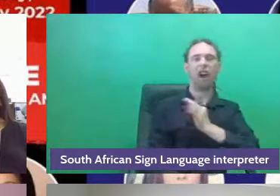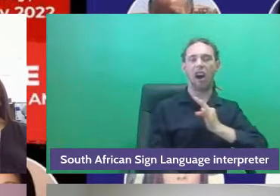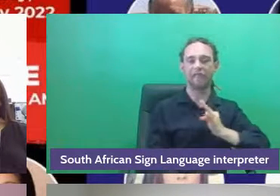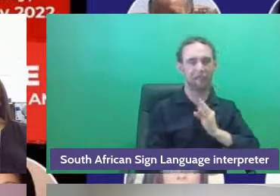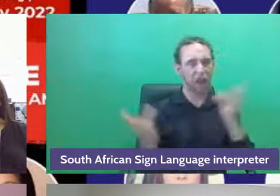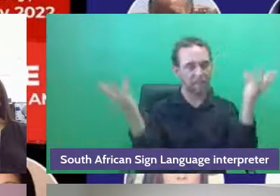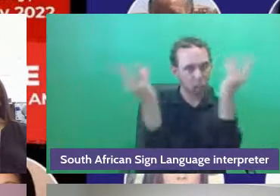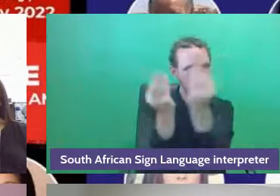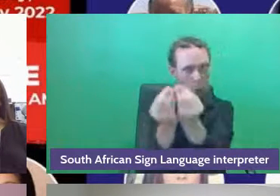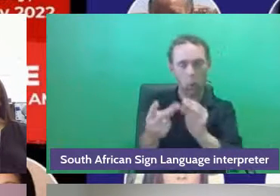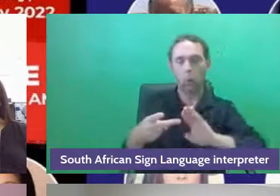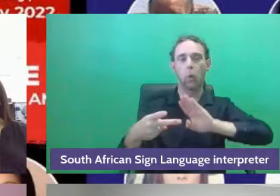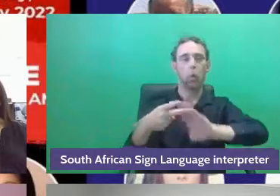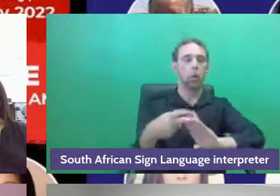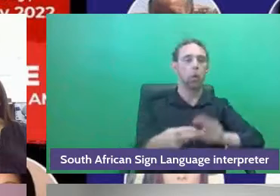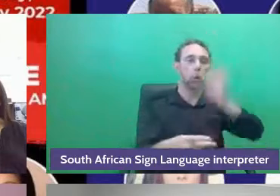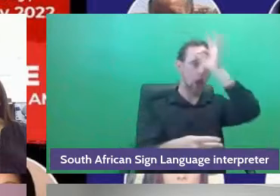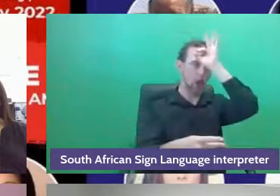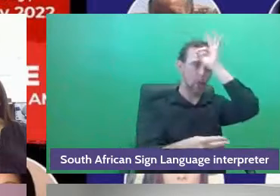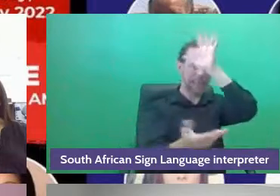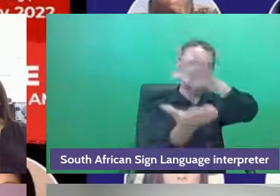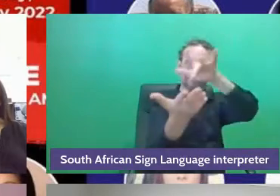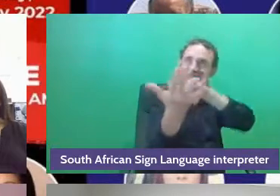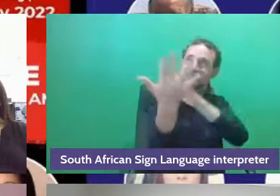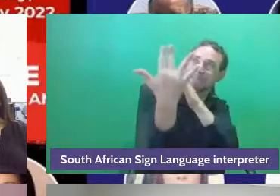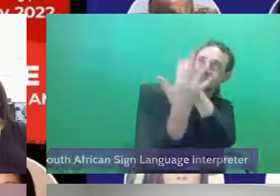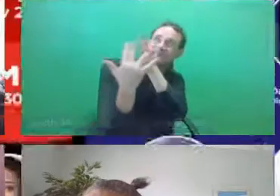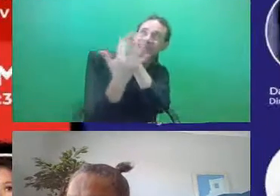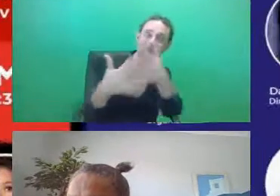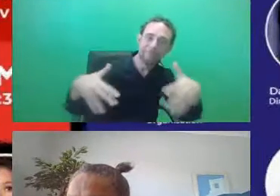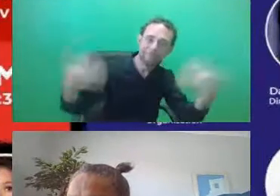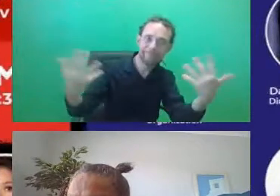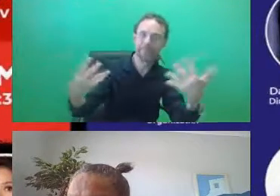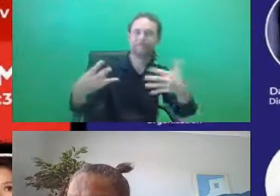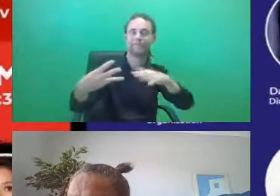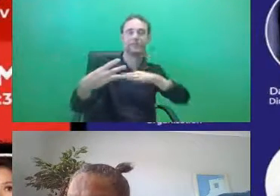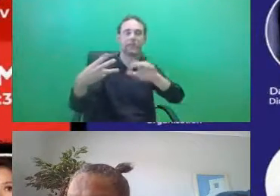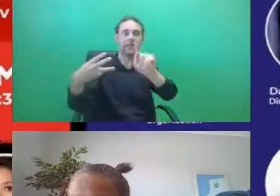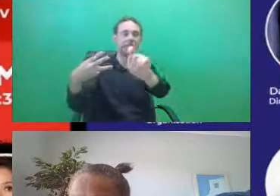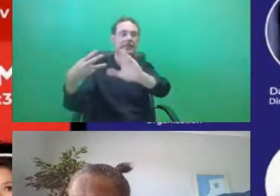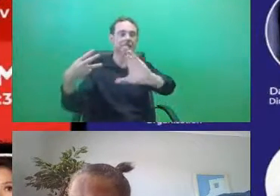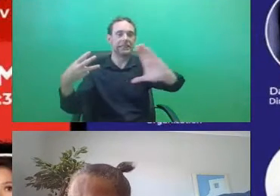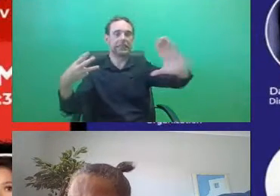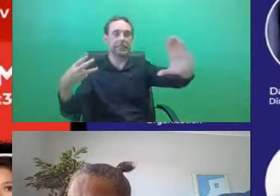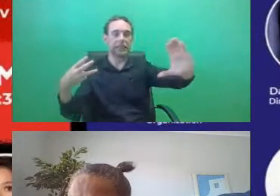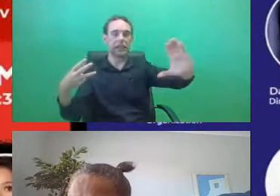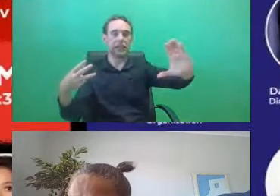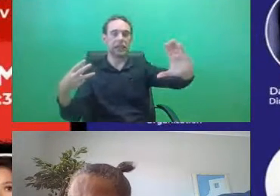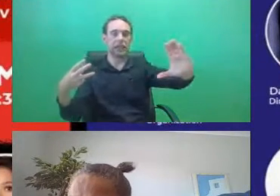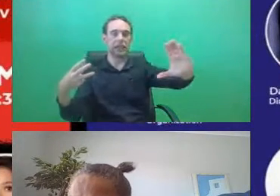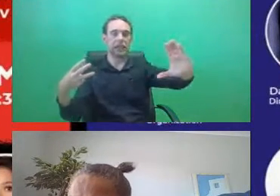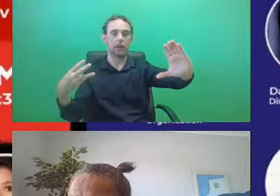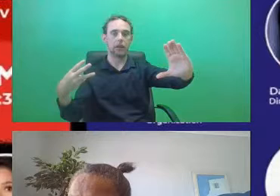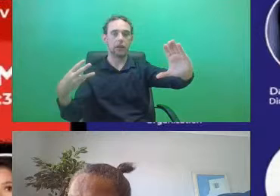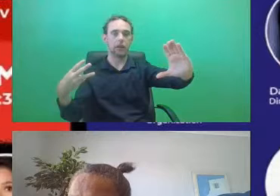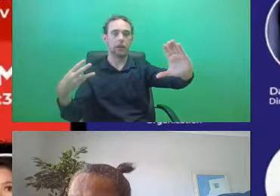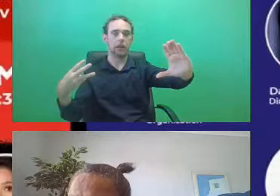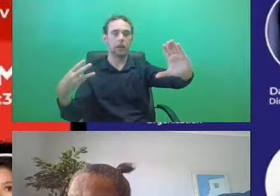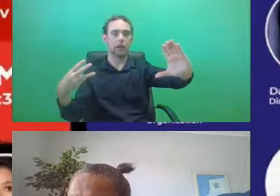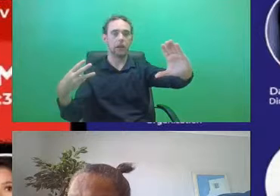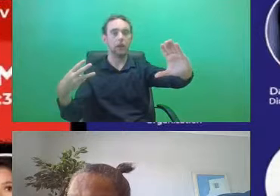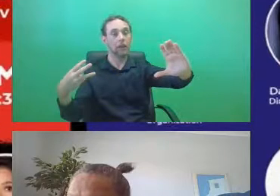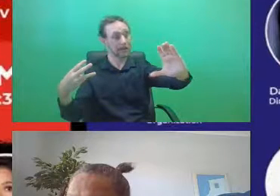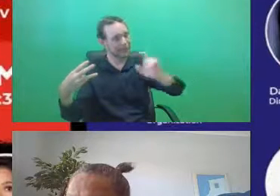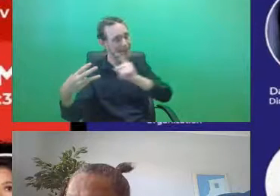inadequate numbers of police stations, TCC centres, shelters, etc. And protection orders need to be in all